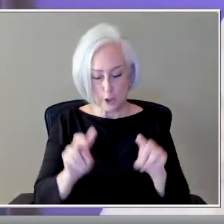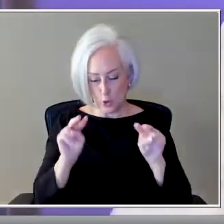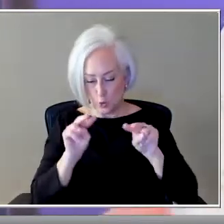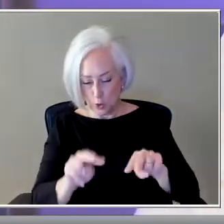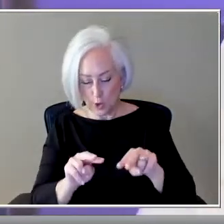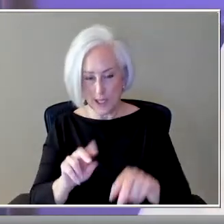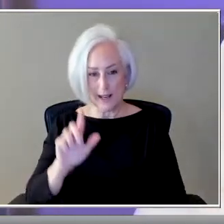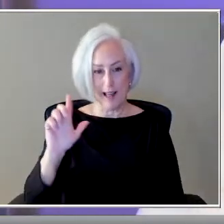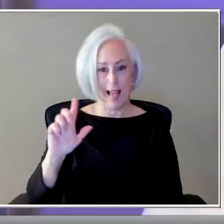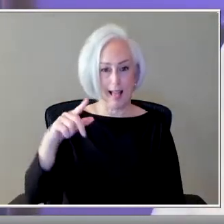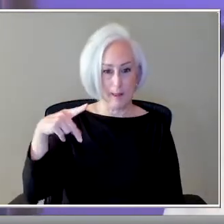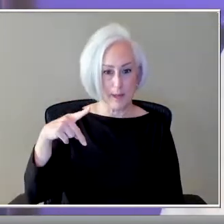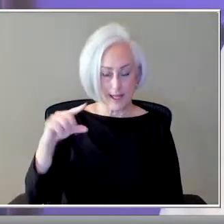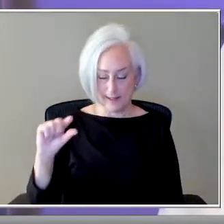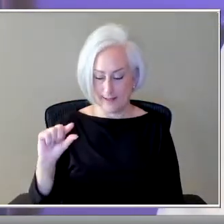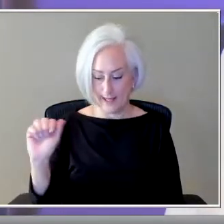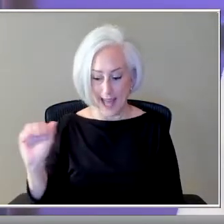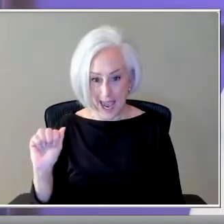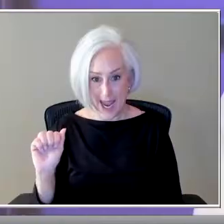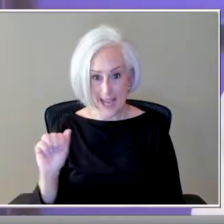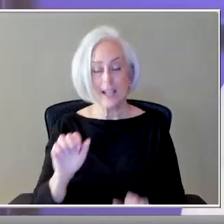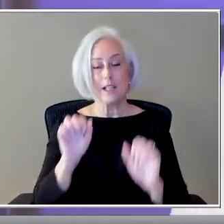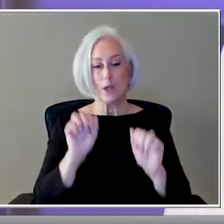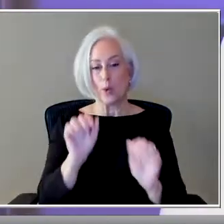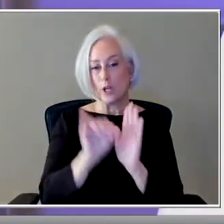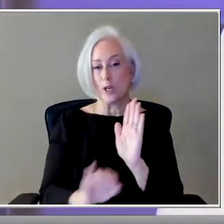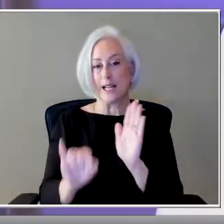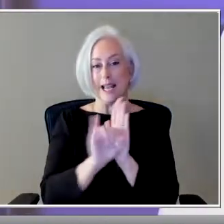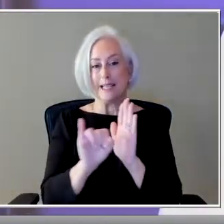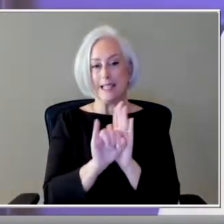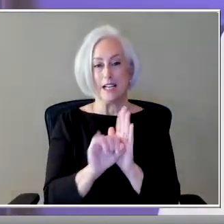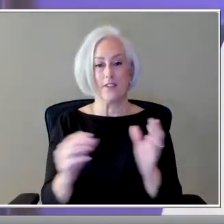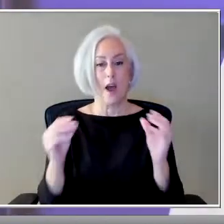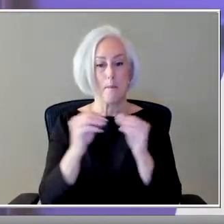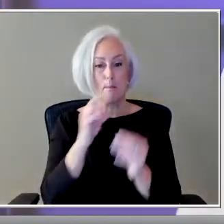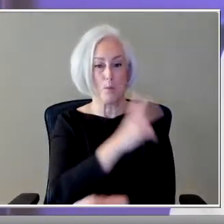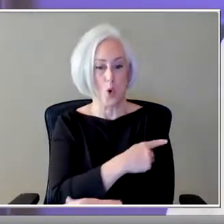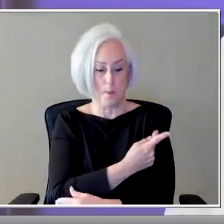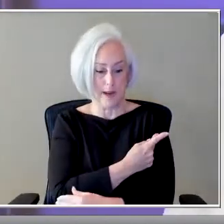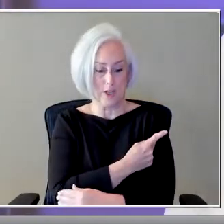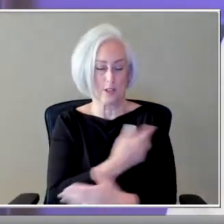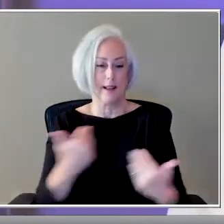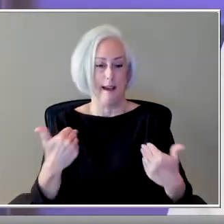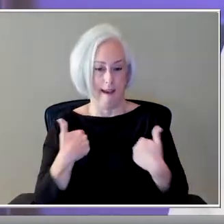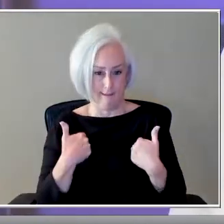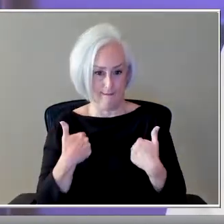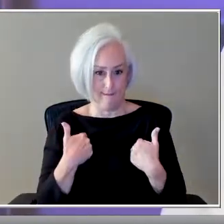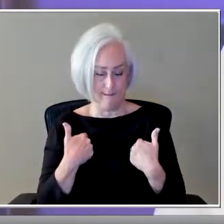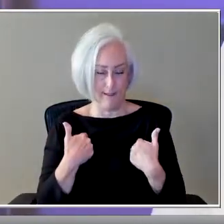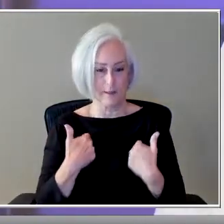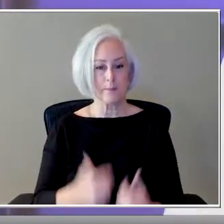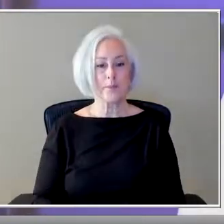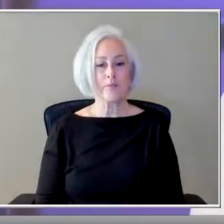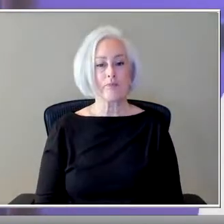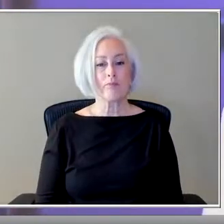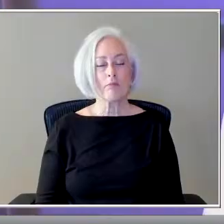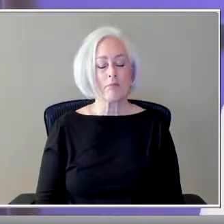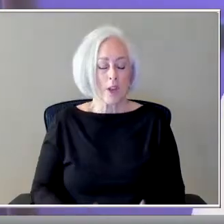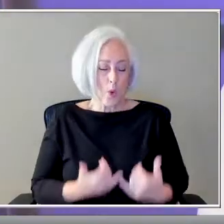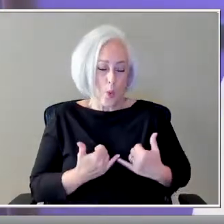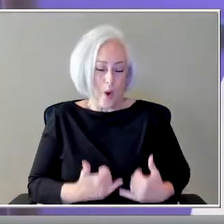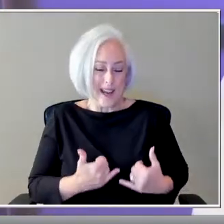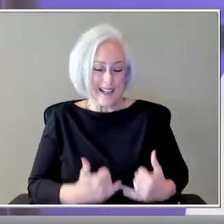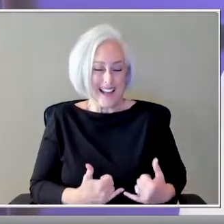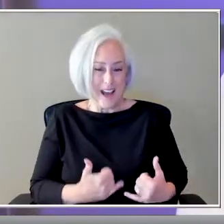that maybe we're going to identify more of these patients. And certainly now we're in the process of not necessarily